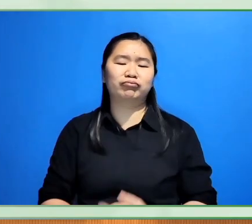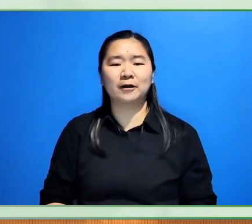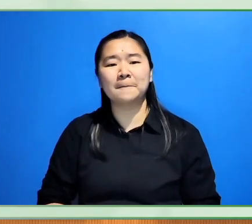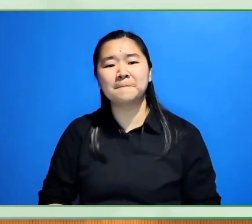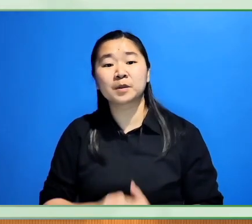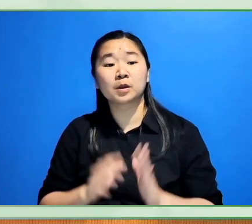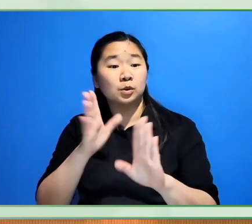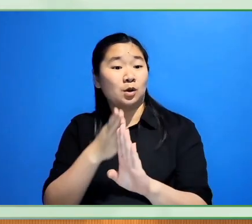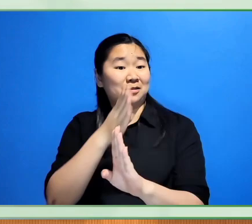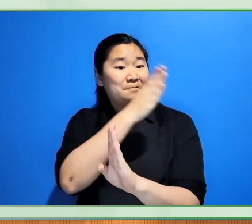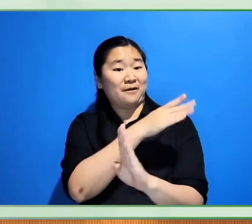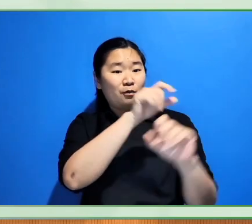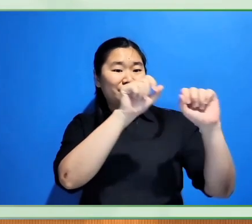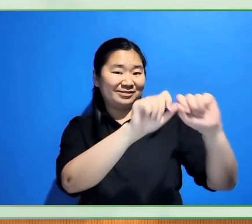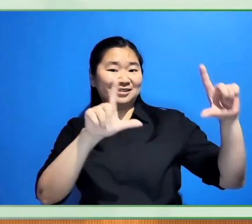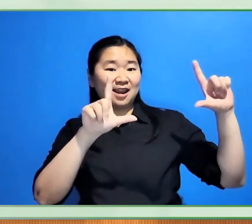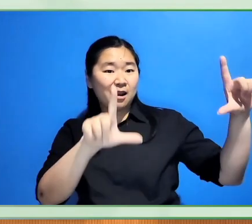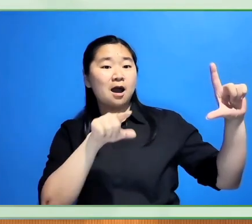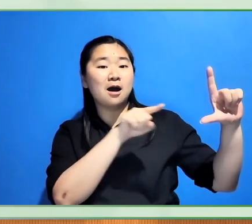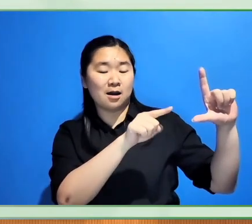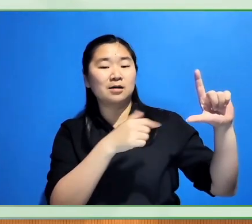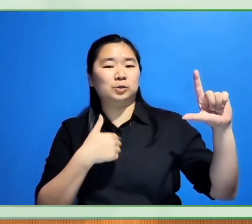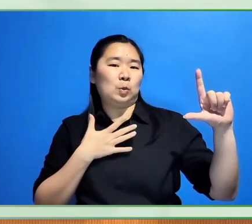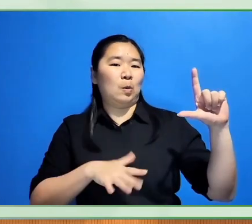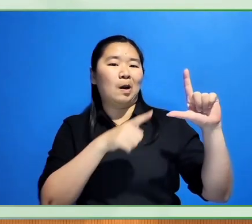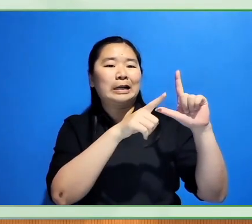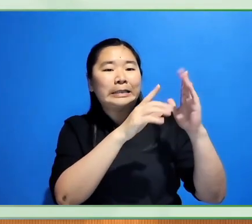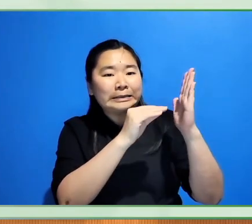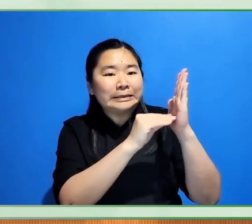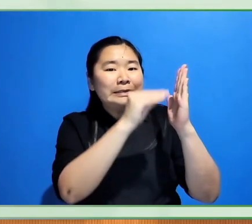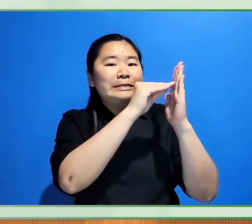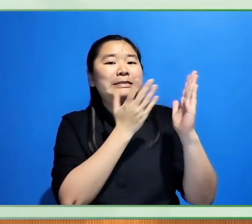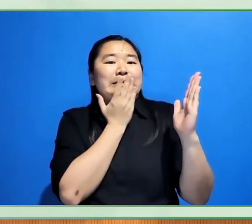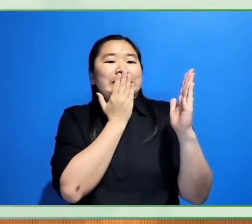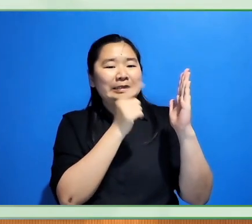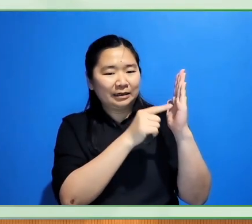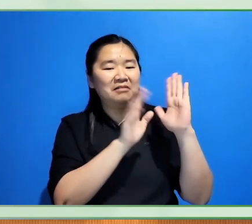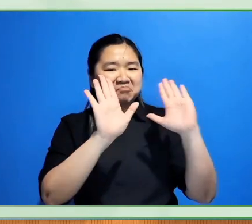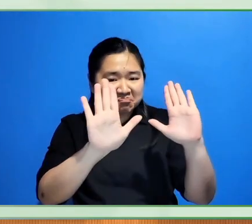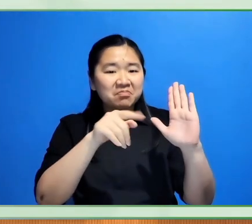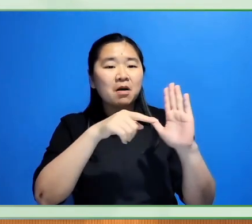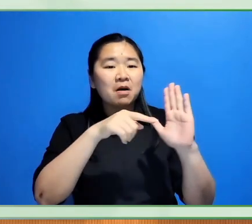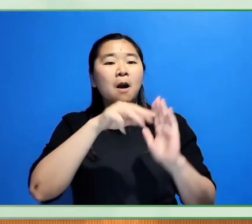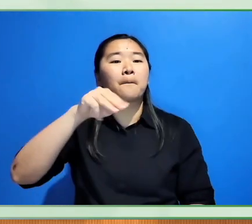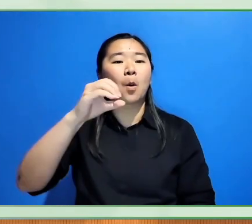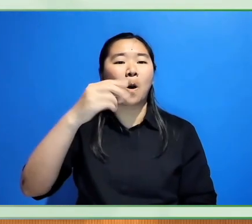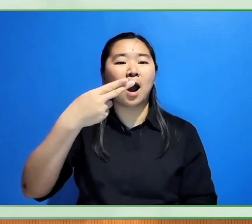Romero from Peru. Yes, sir. From Lat Bionics. Welcome. And